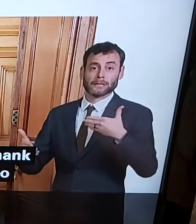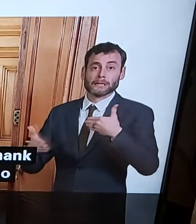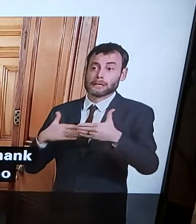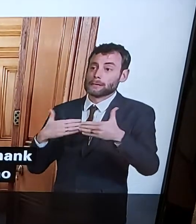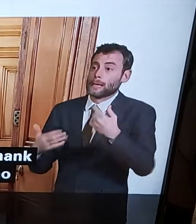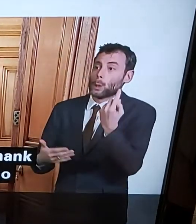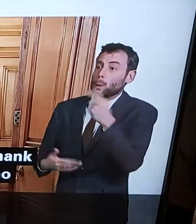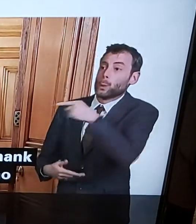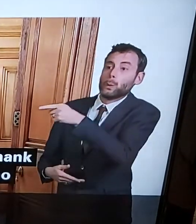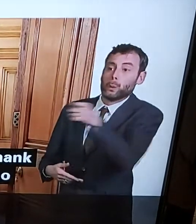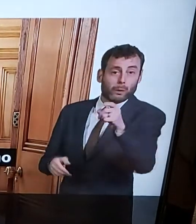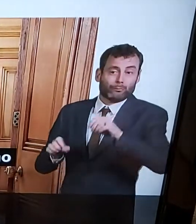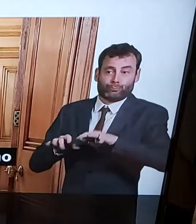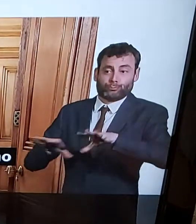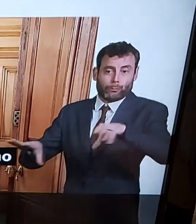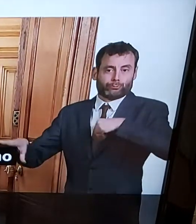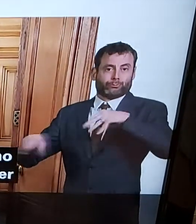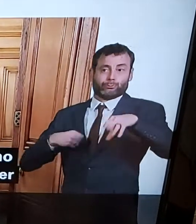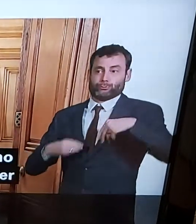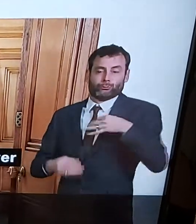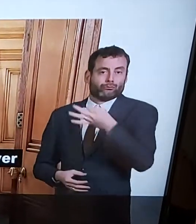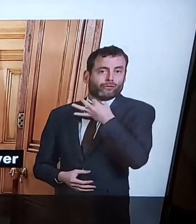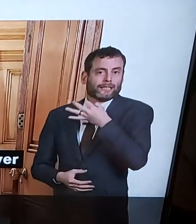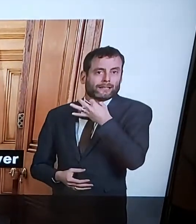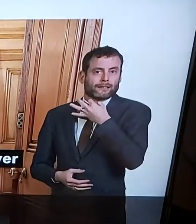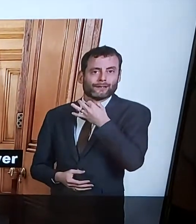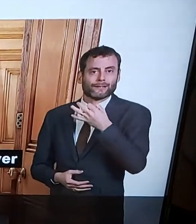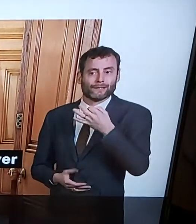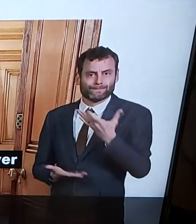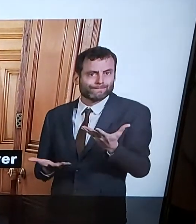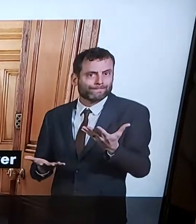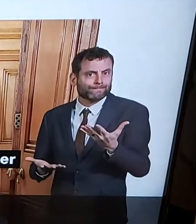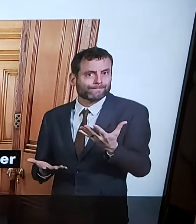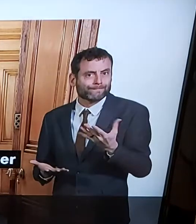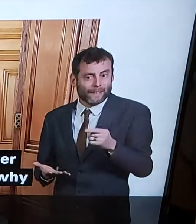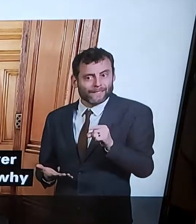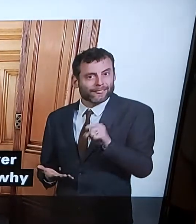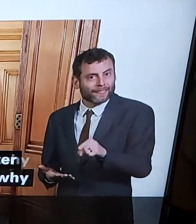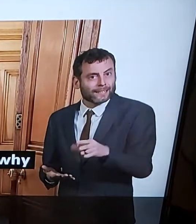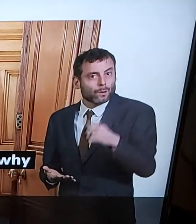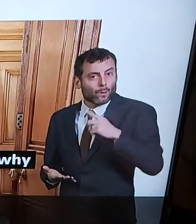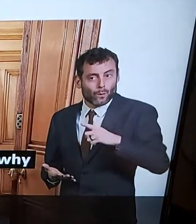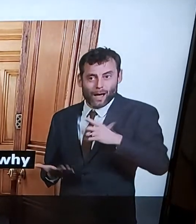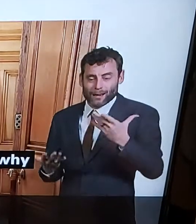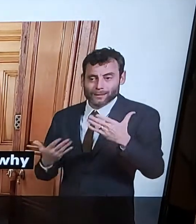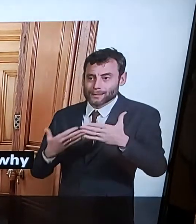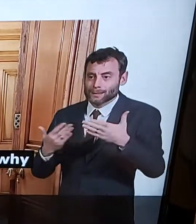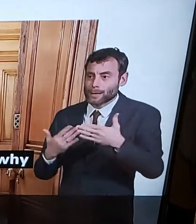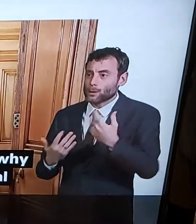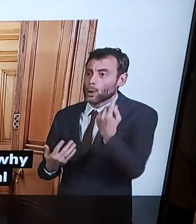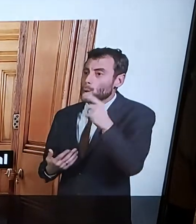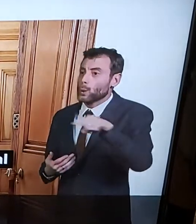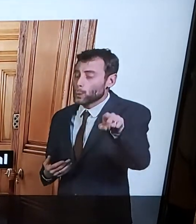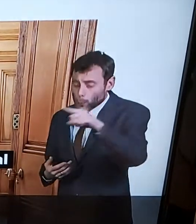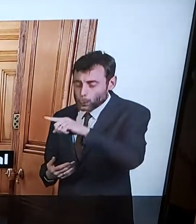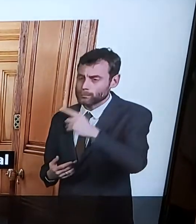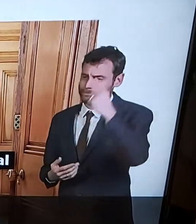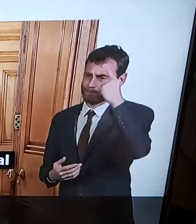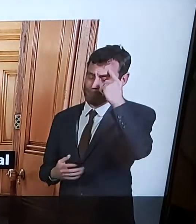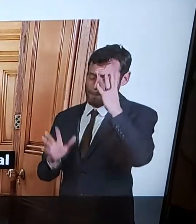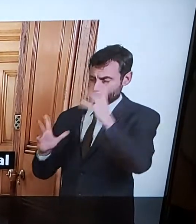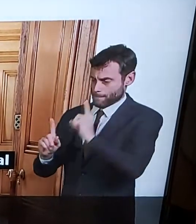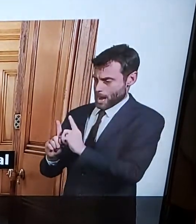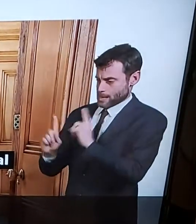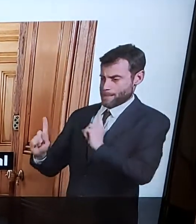individuals, whoever they are, is one of the reasons why we do need to have strict social distancing measures so that we can reduce the rate